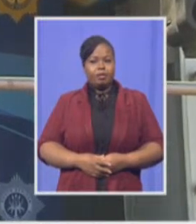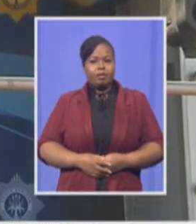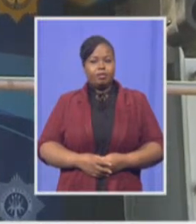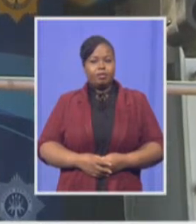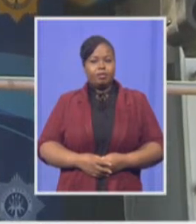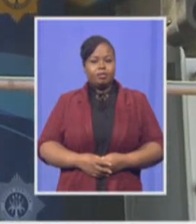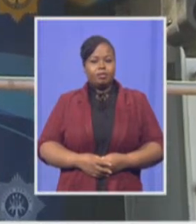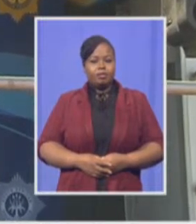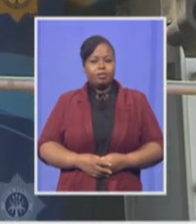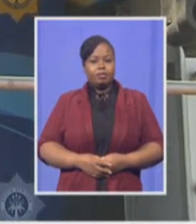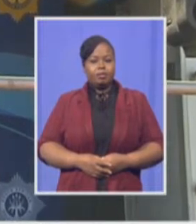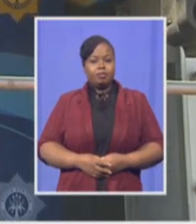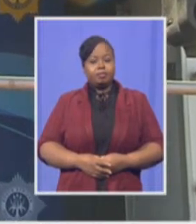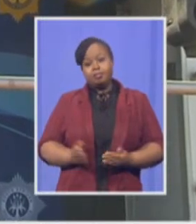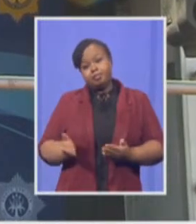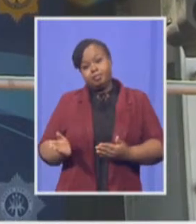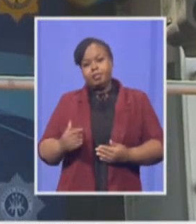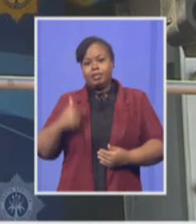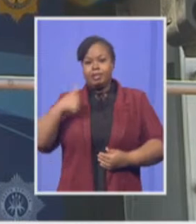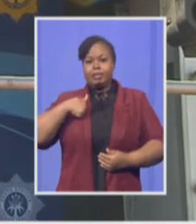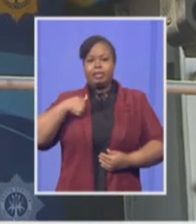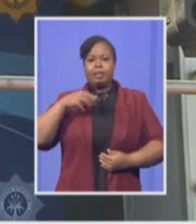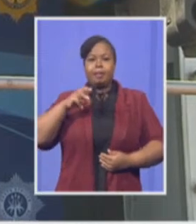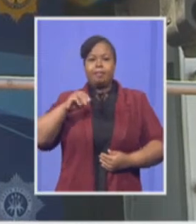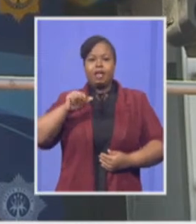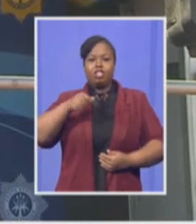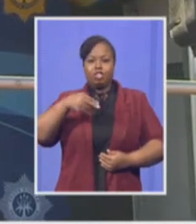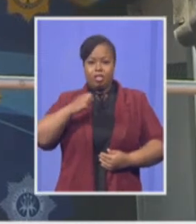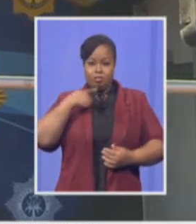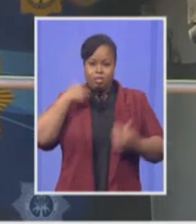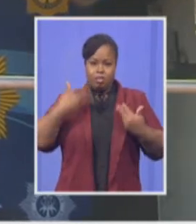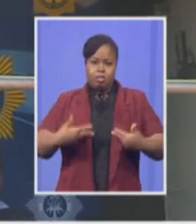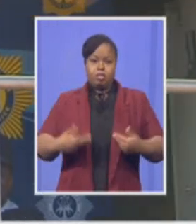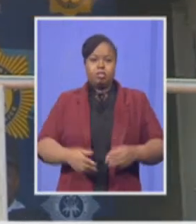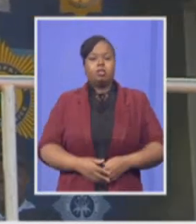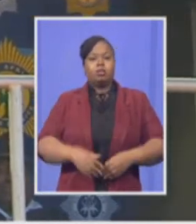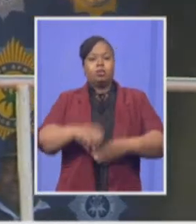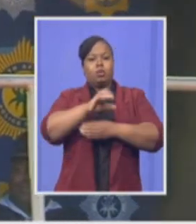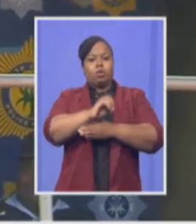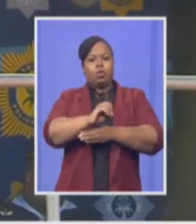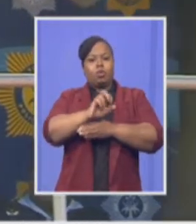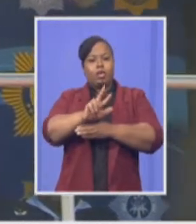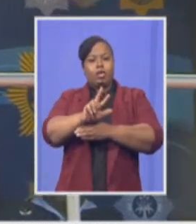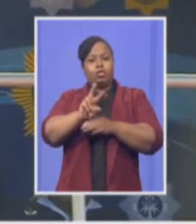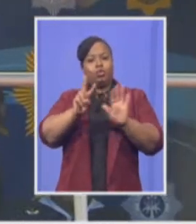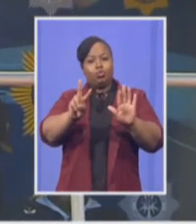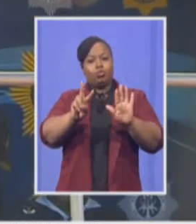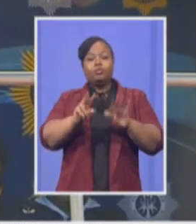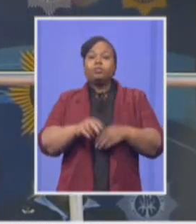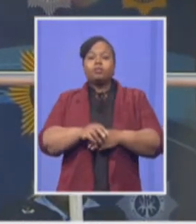Right. Yeah, Kiana Marshal, General Marshal. K 082